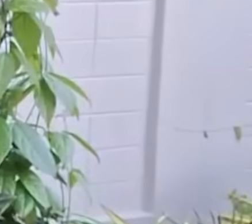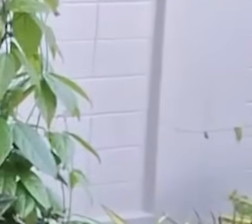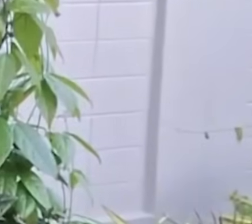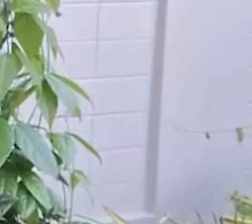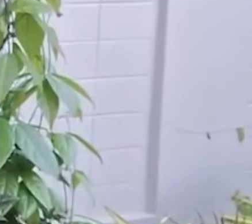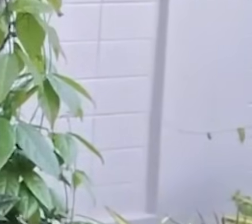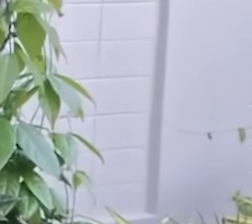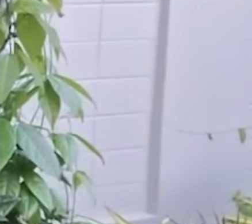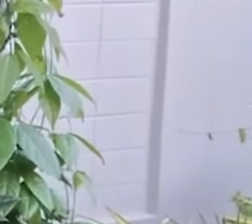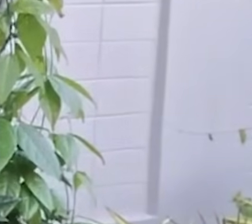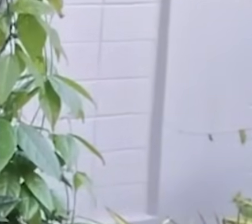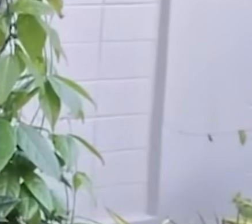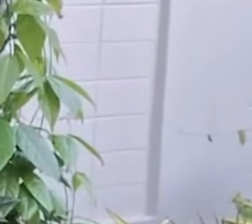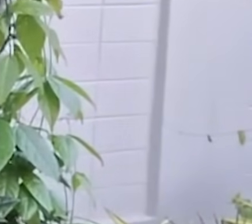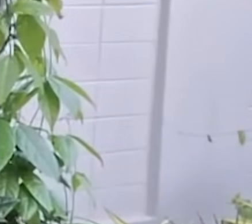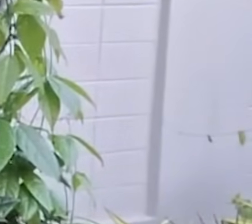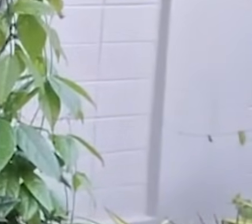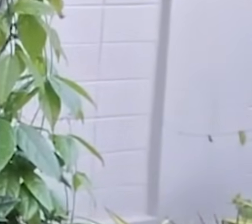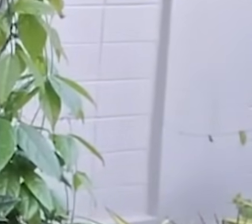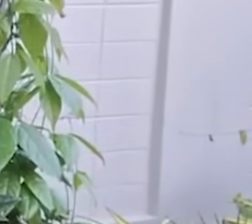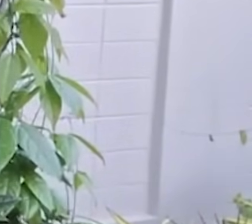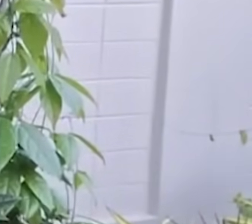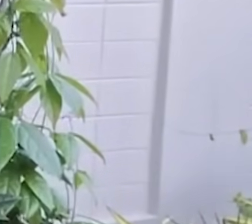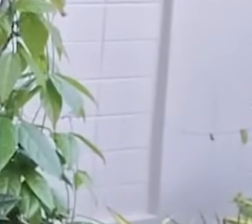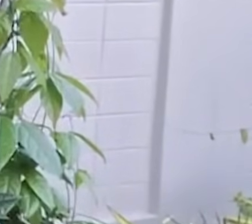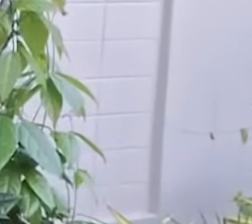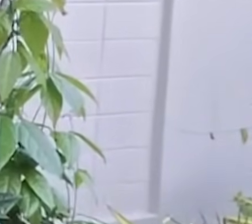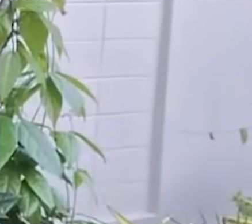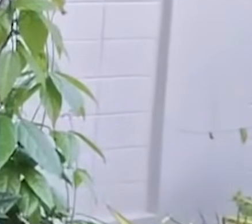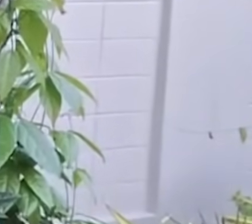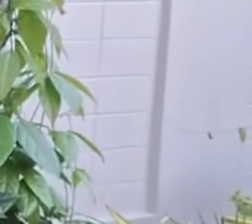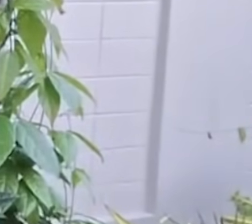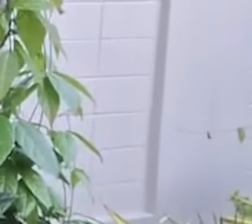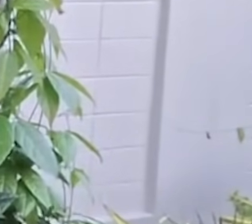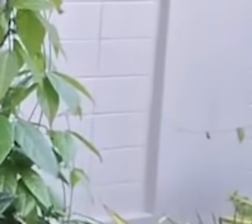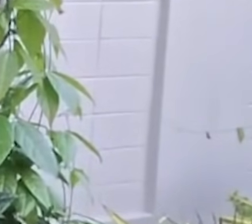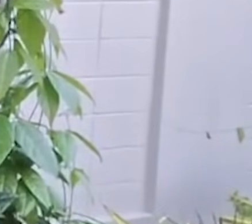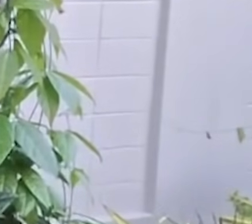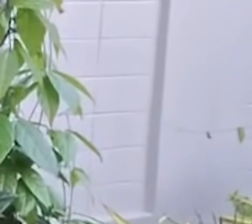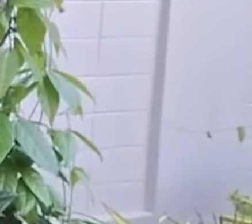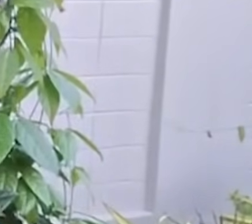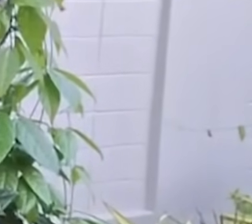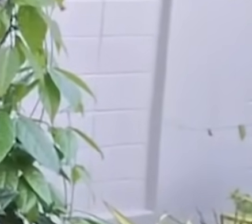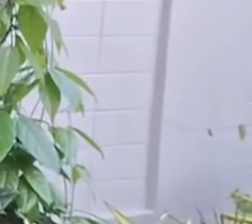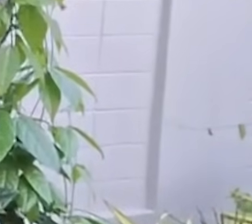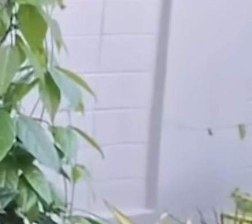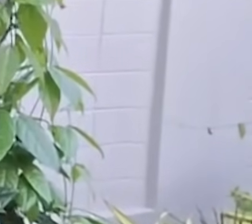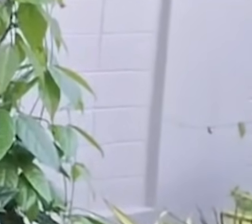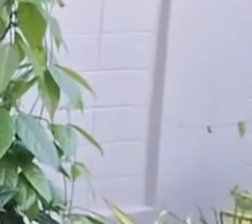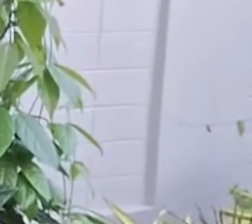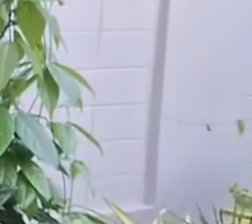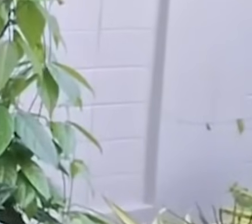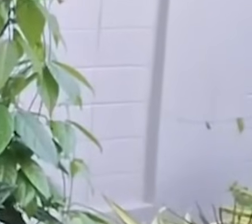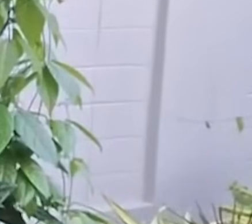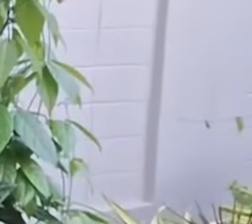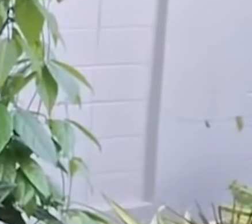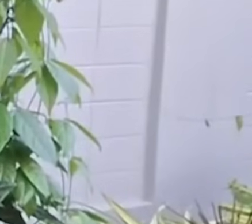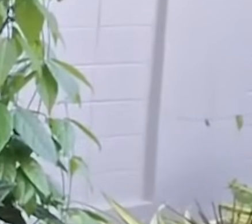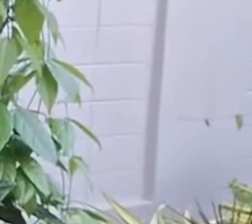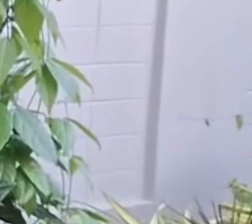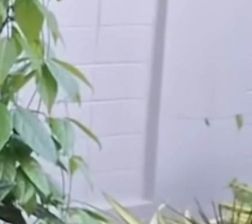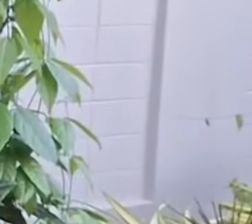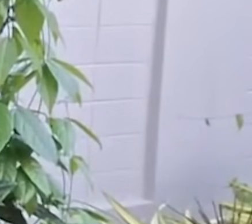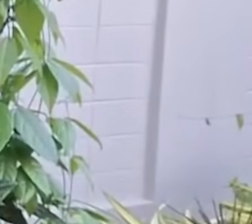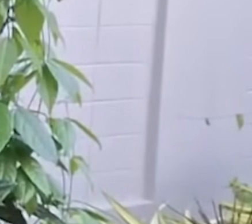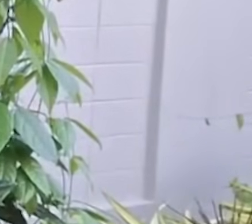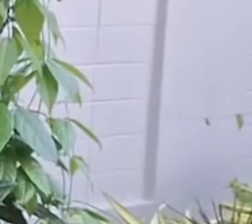We are going to be getting into the territories. We want to utilize the service of our senior panel umpires, our